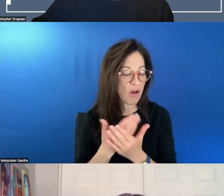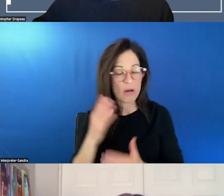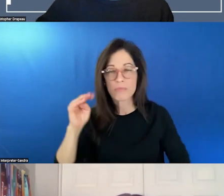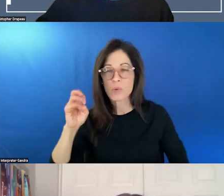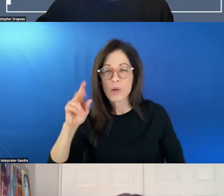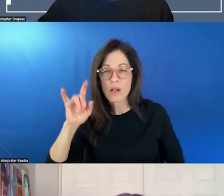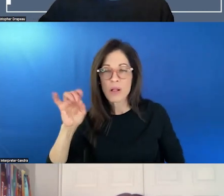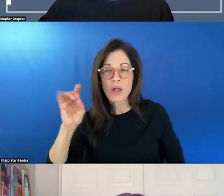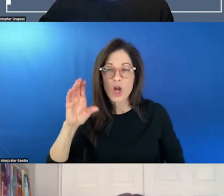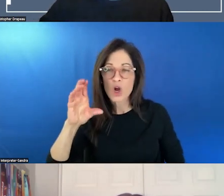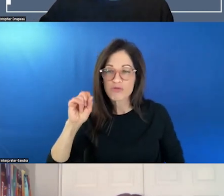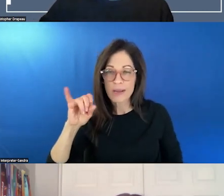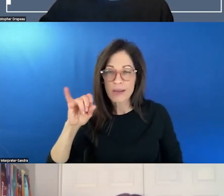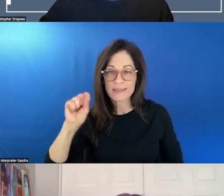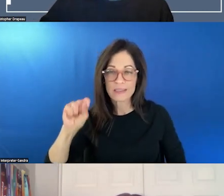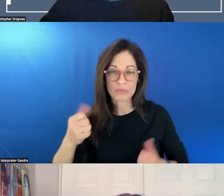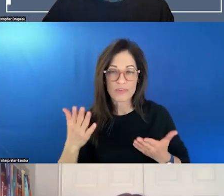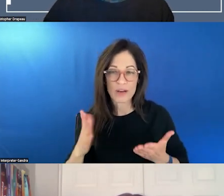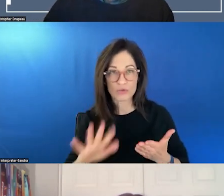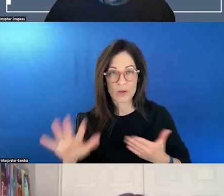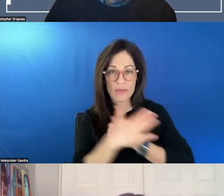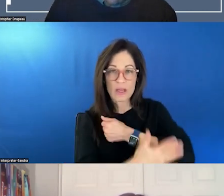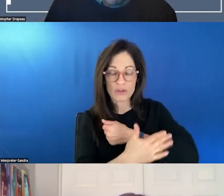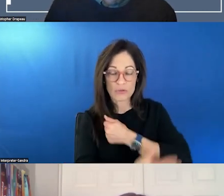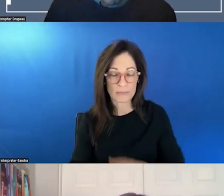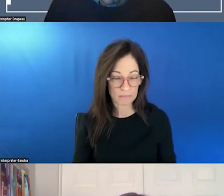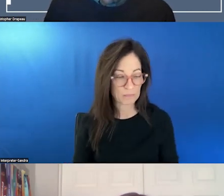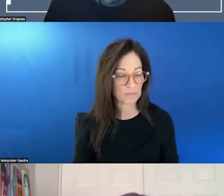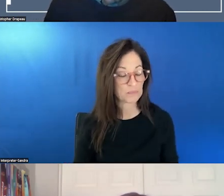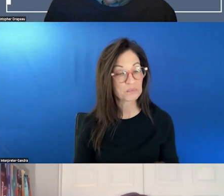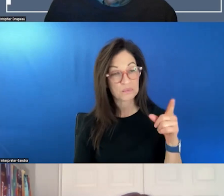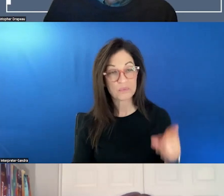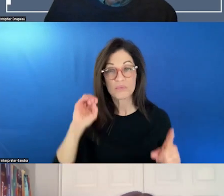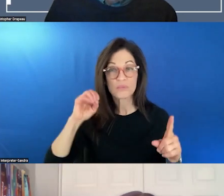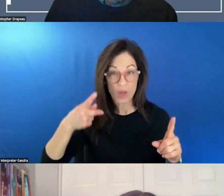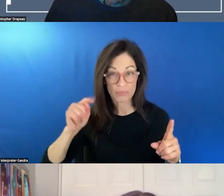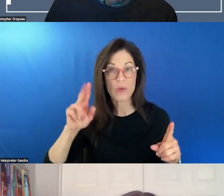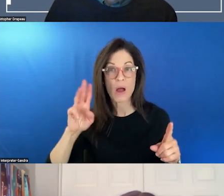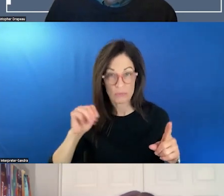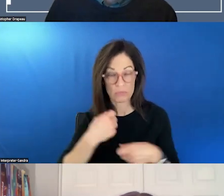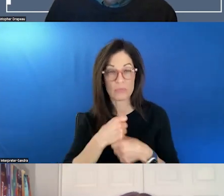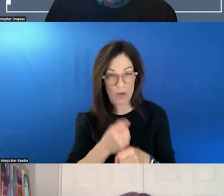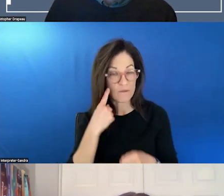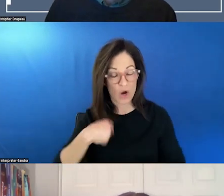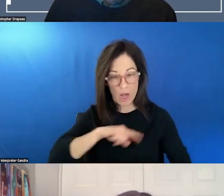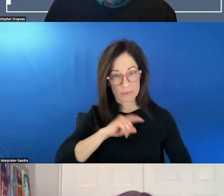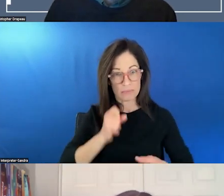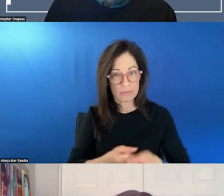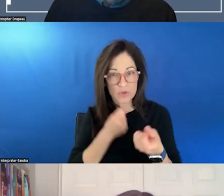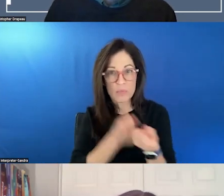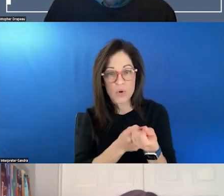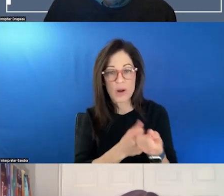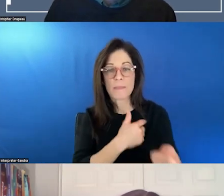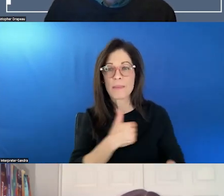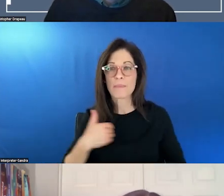providers throughout the country. So this is something that Optum created as a way for us to support our